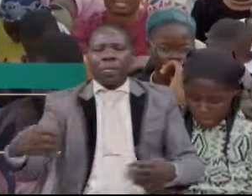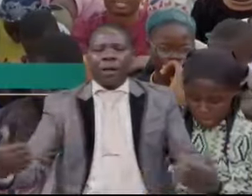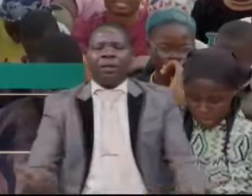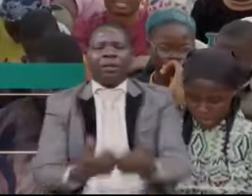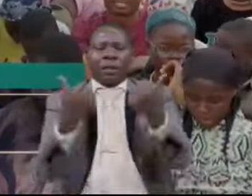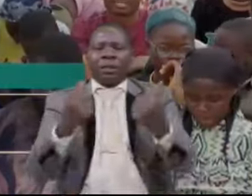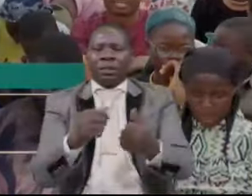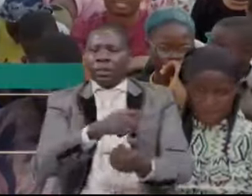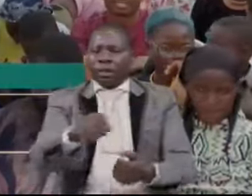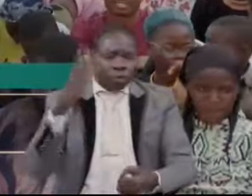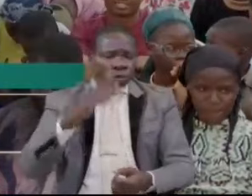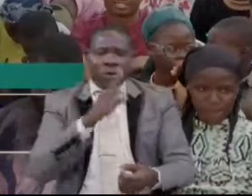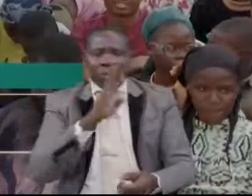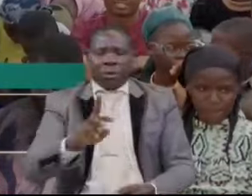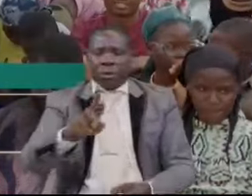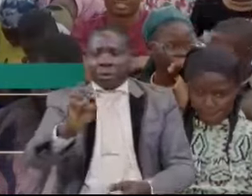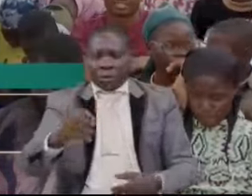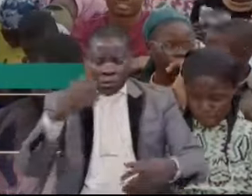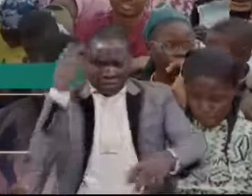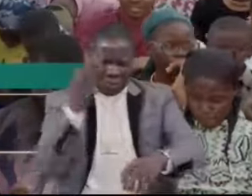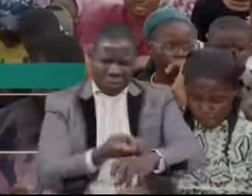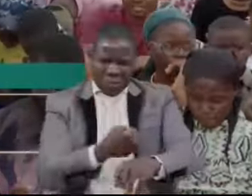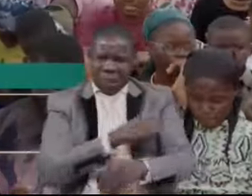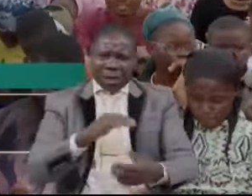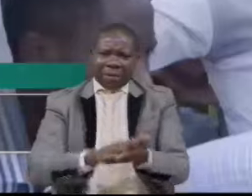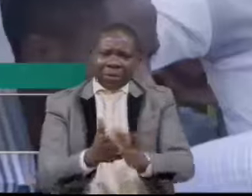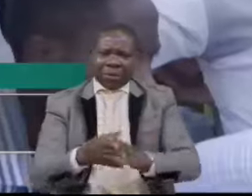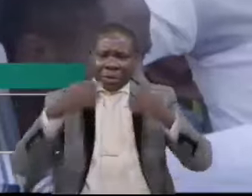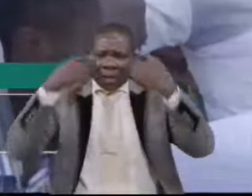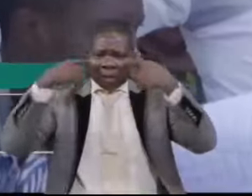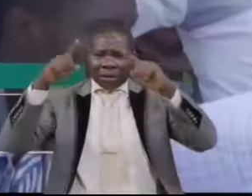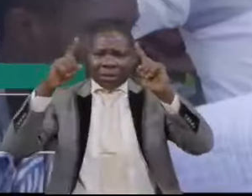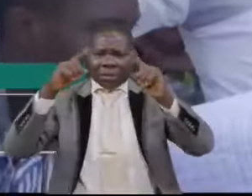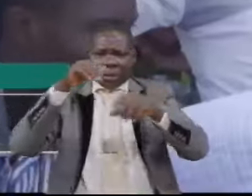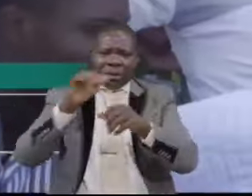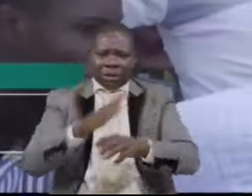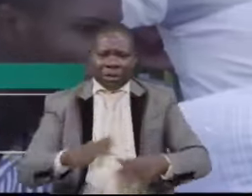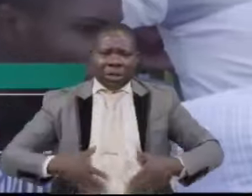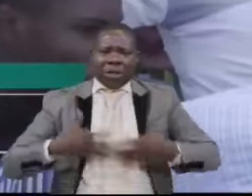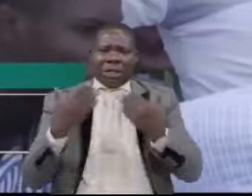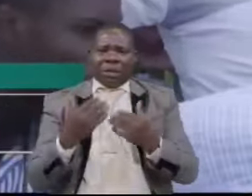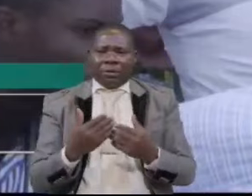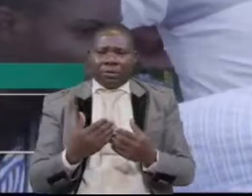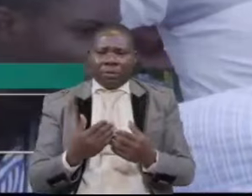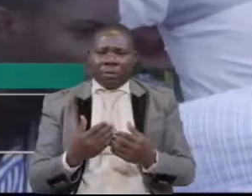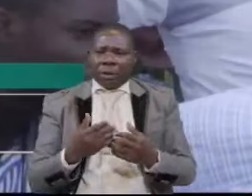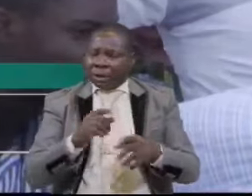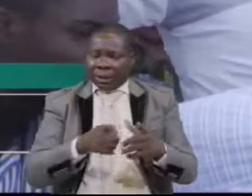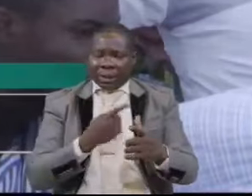toughened, and you become exceptional in your life in Jesus' name. And then recommitment to